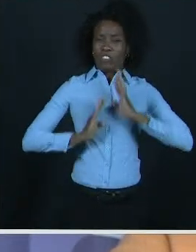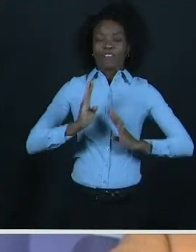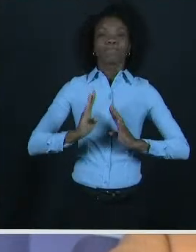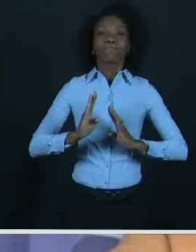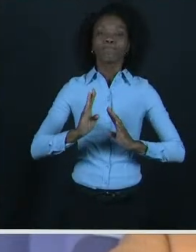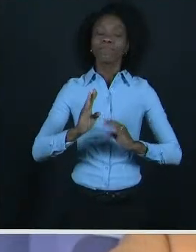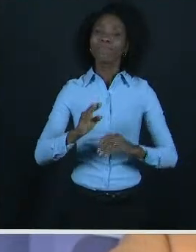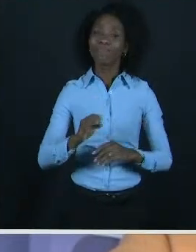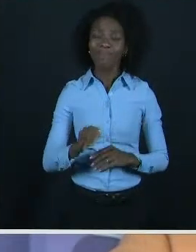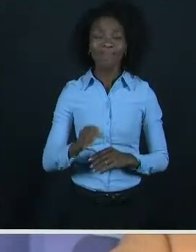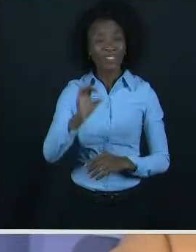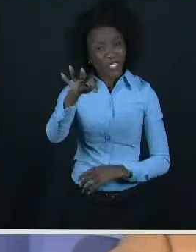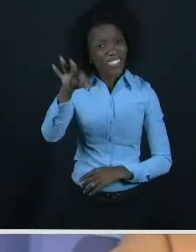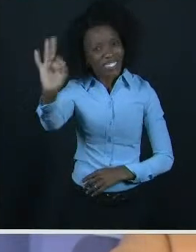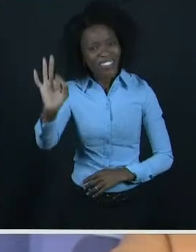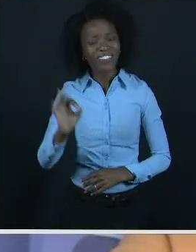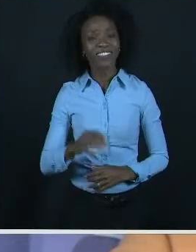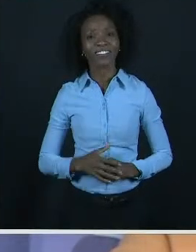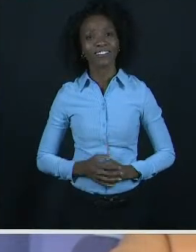that you were expressing here.